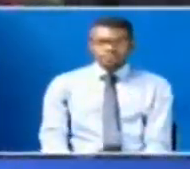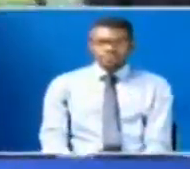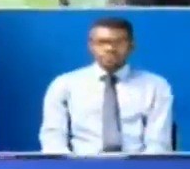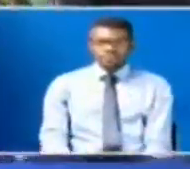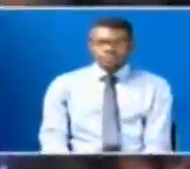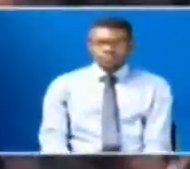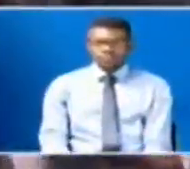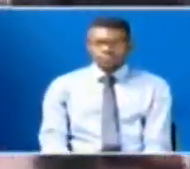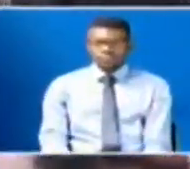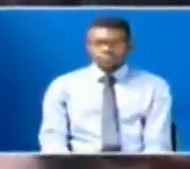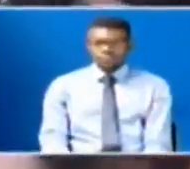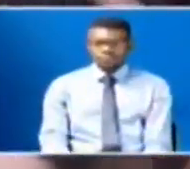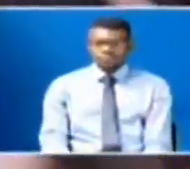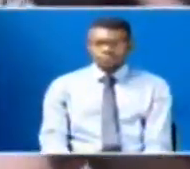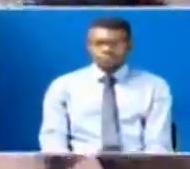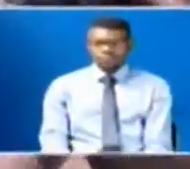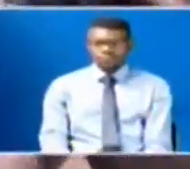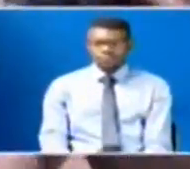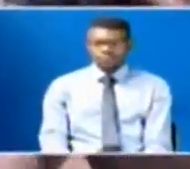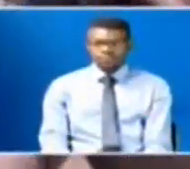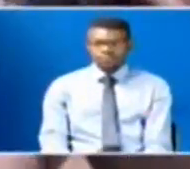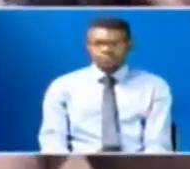Rita Tinina, KTN News.